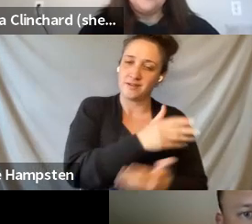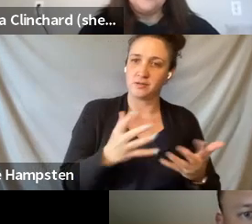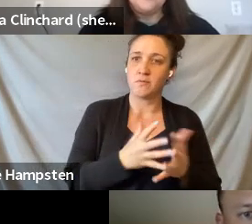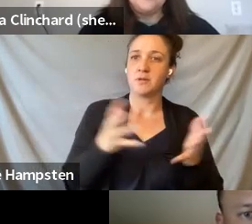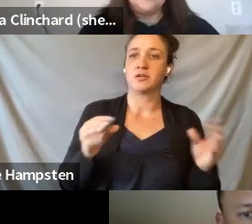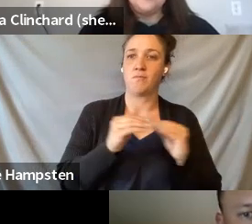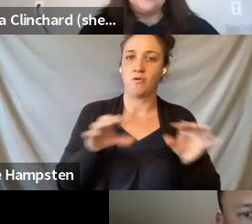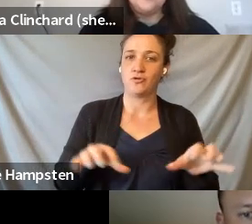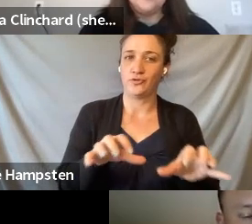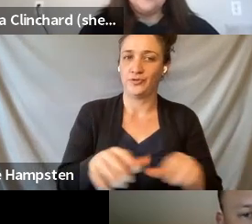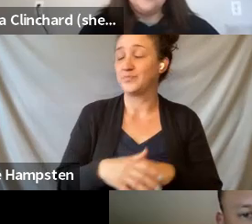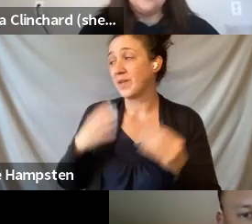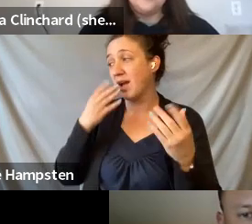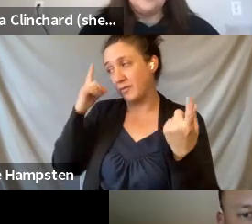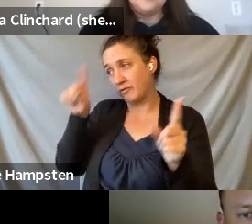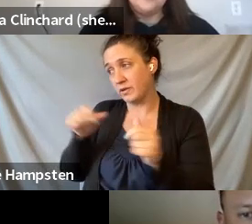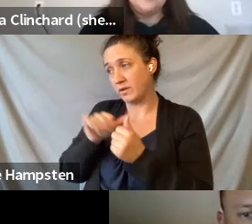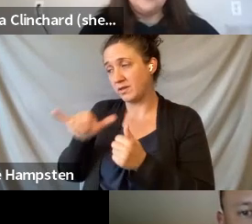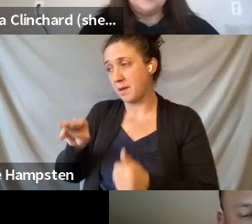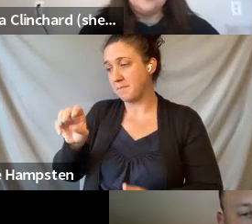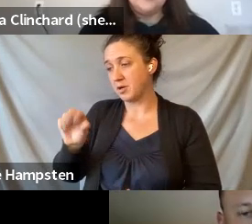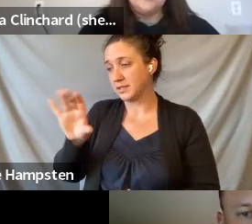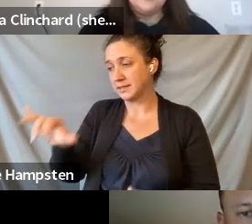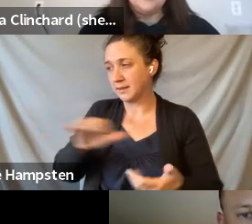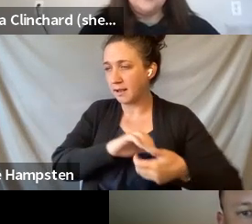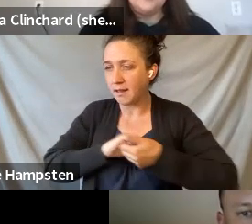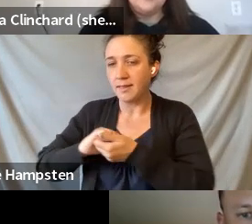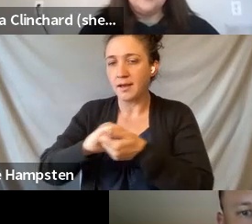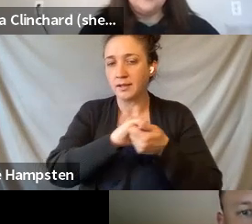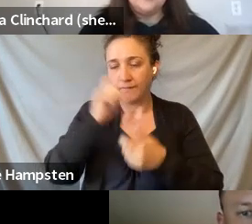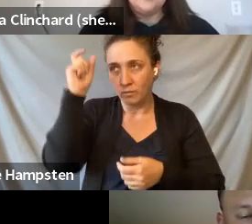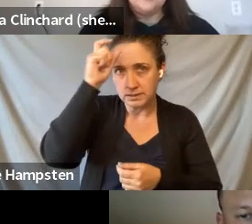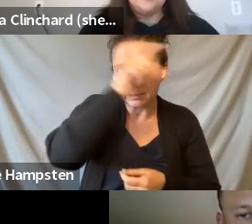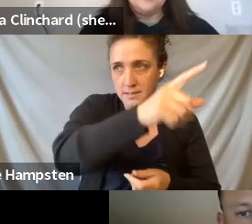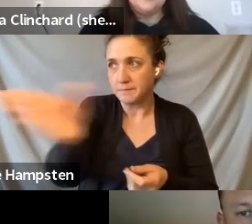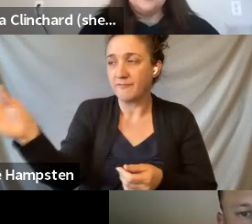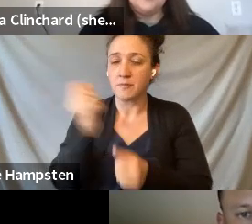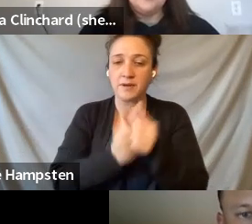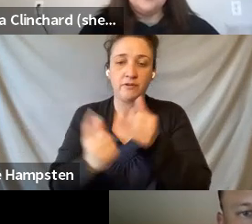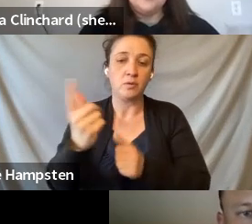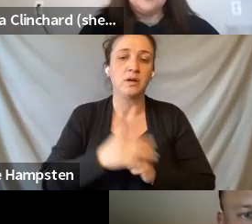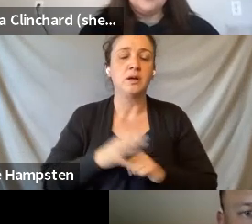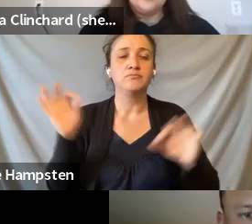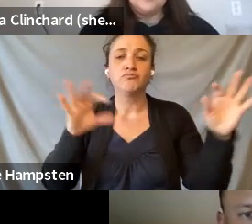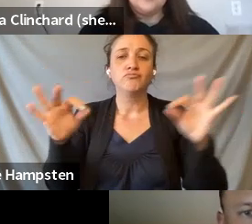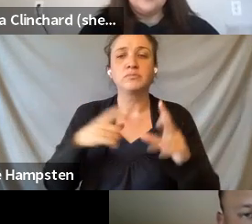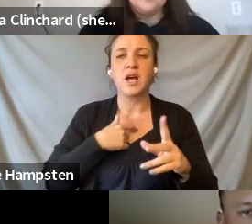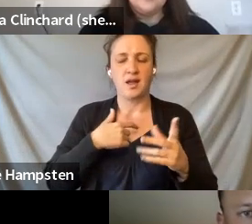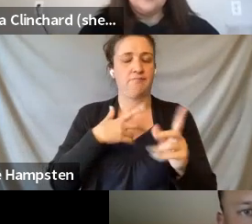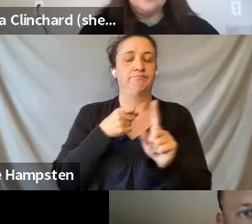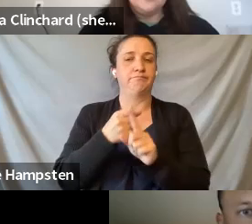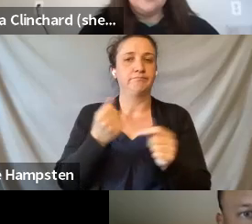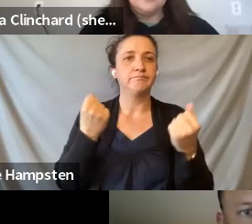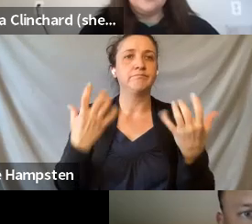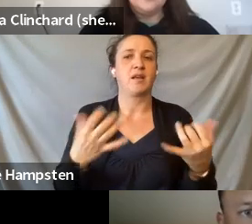I would agree with that, Marcy, about the collective wisdom. And also I'm struck by how many common themes there were in